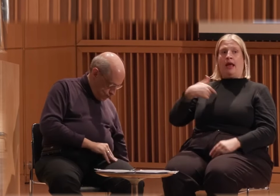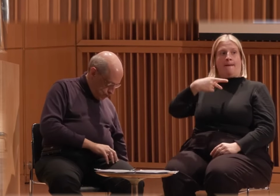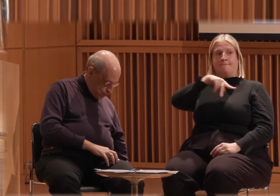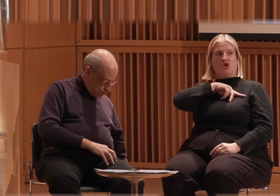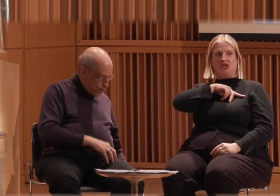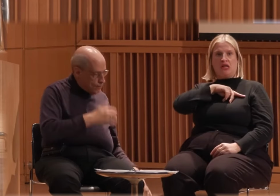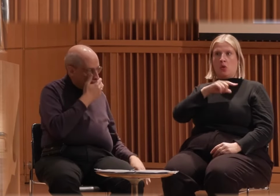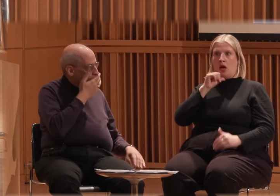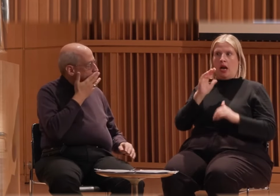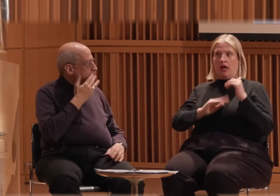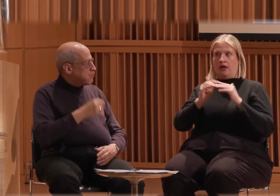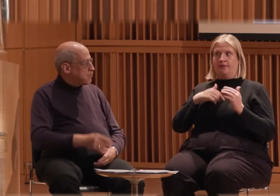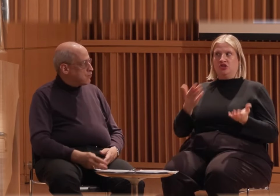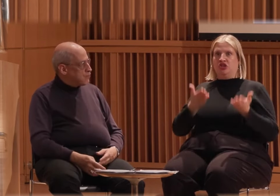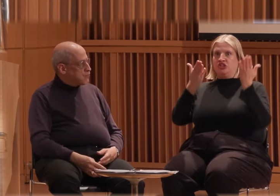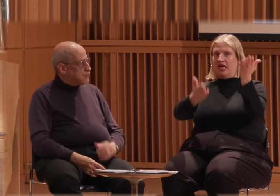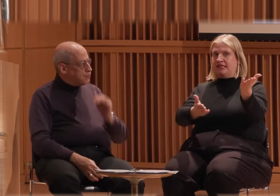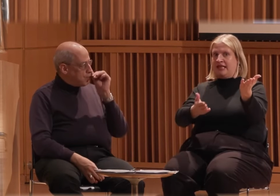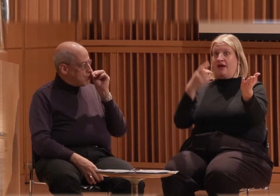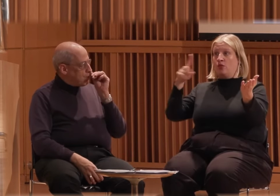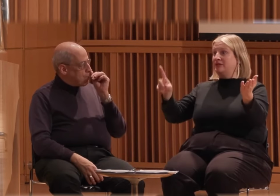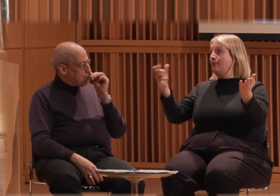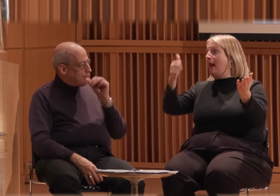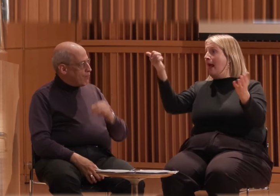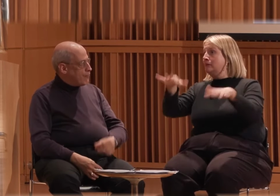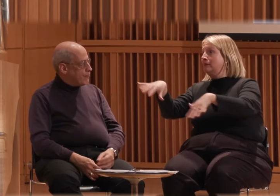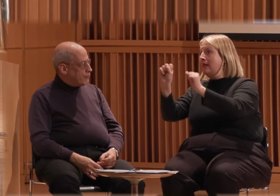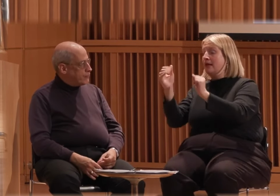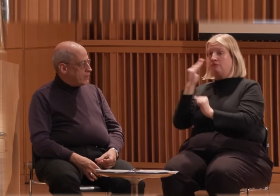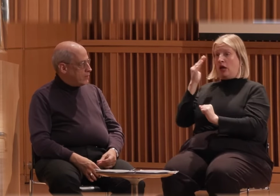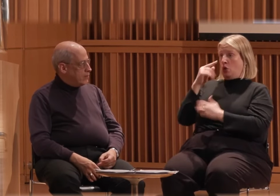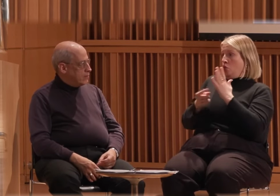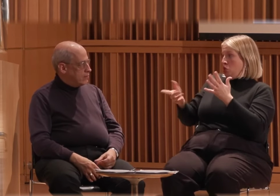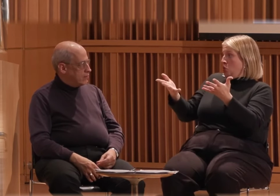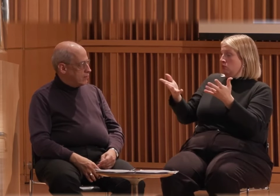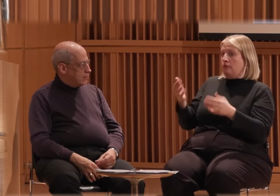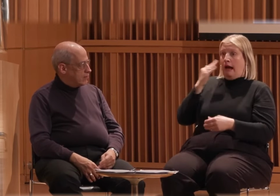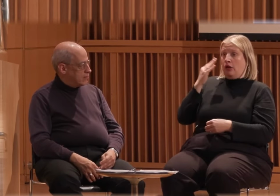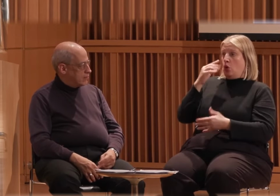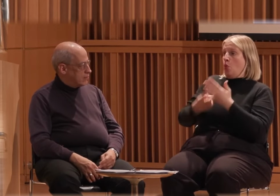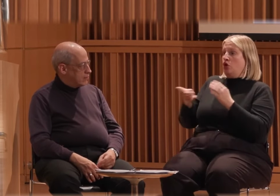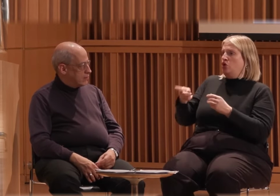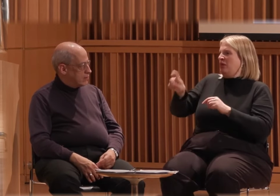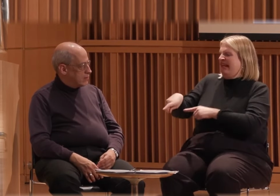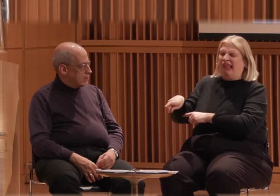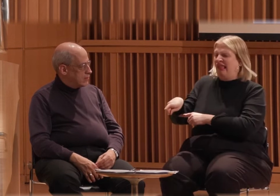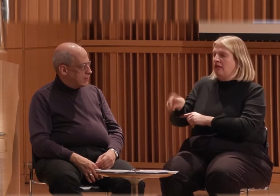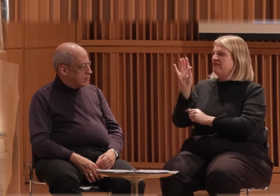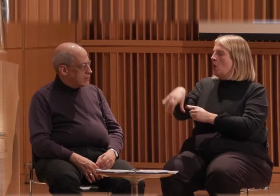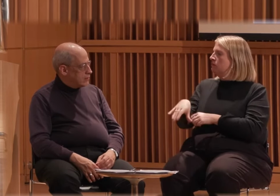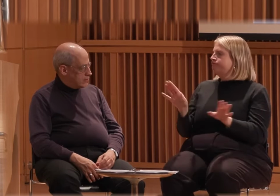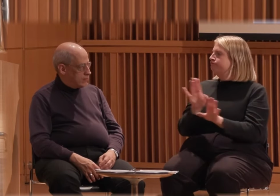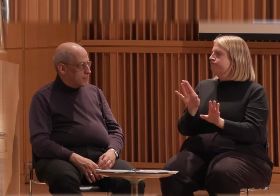I personally would not have been comfortable suggesting that for someone else. I know what you want. I know what you need, but